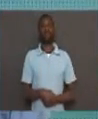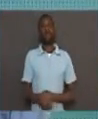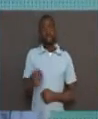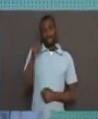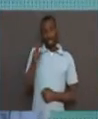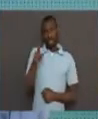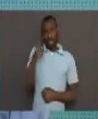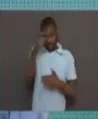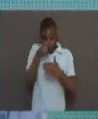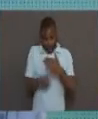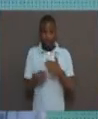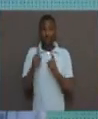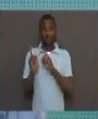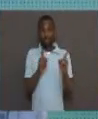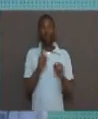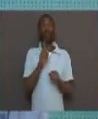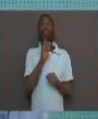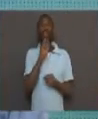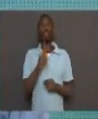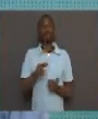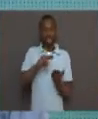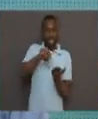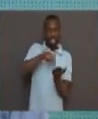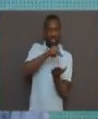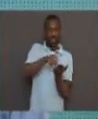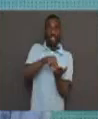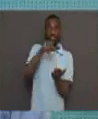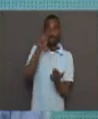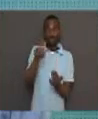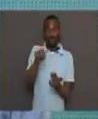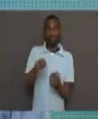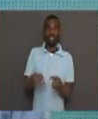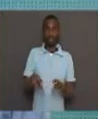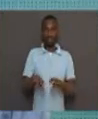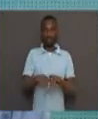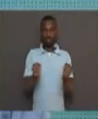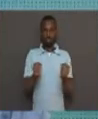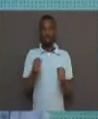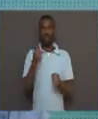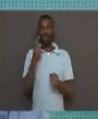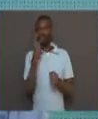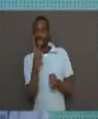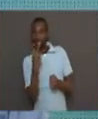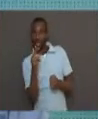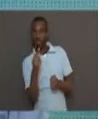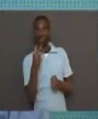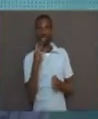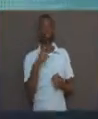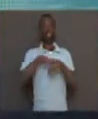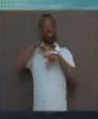This results in the nucleus splitting into two or more parts.